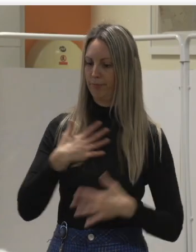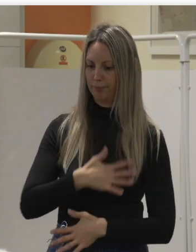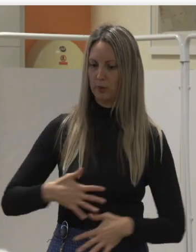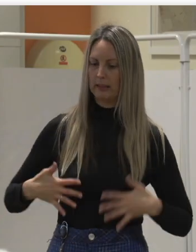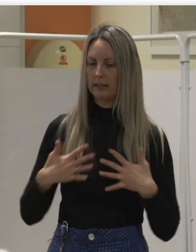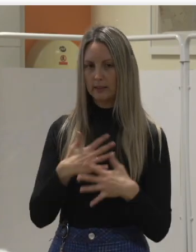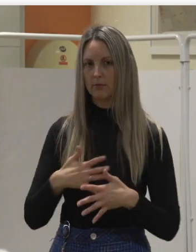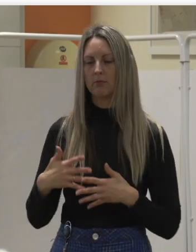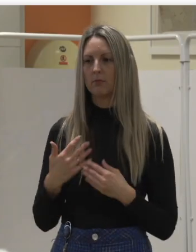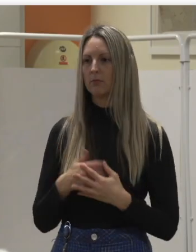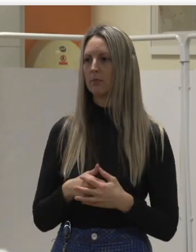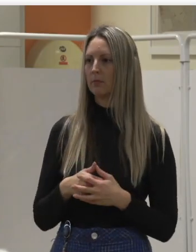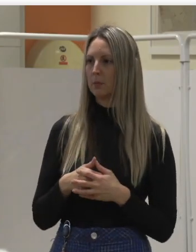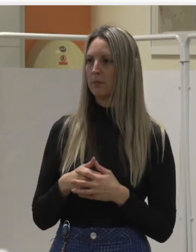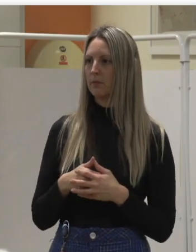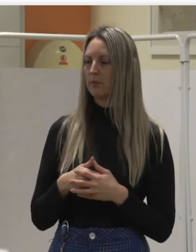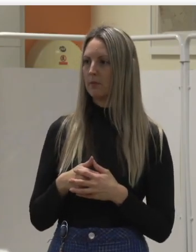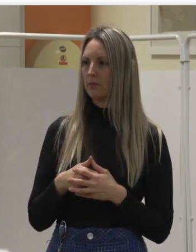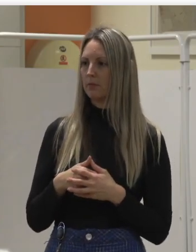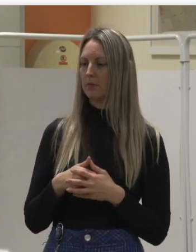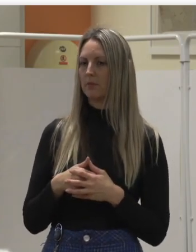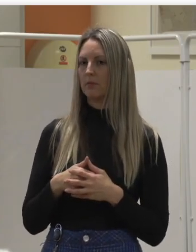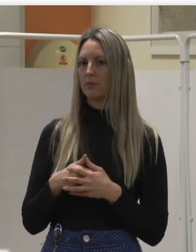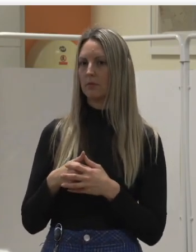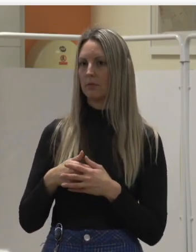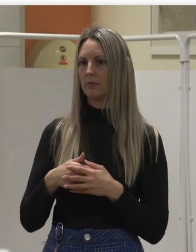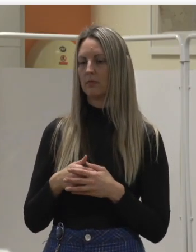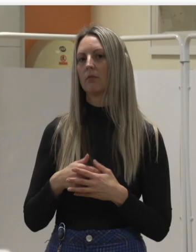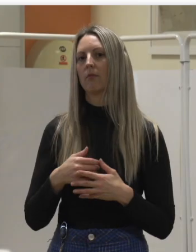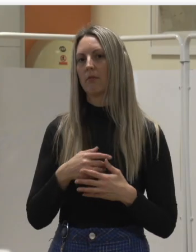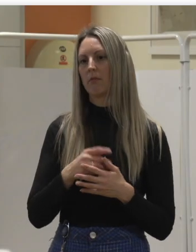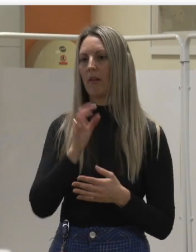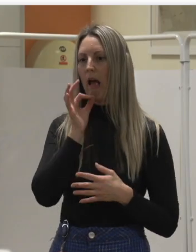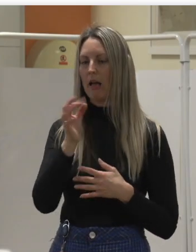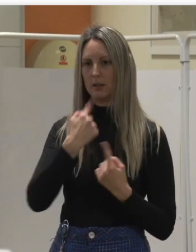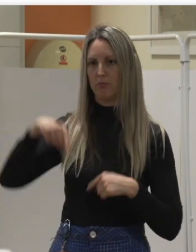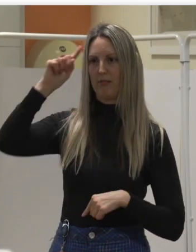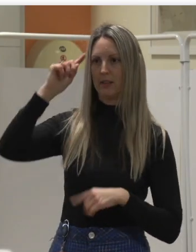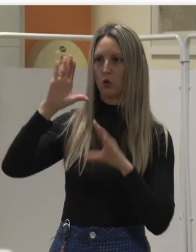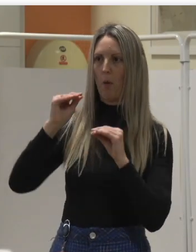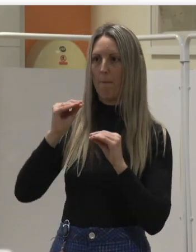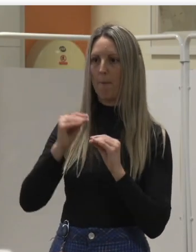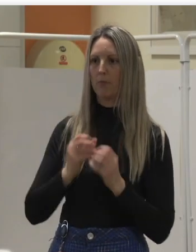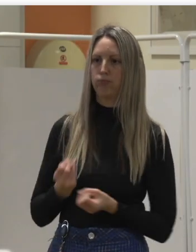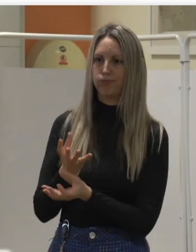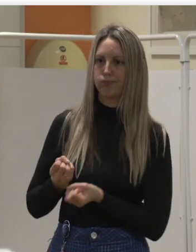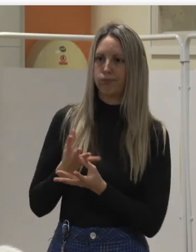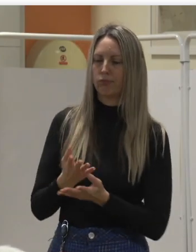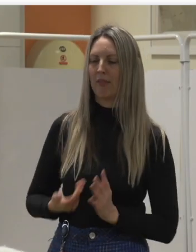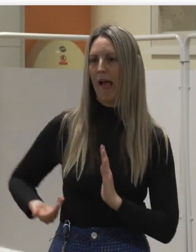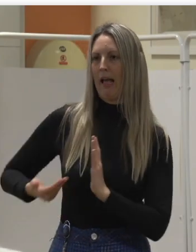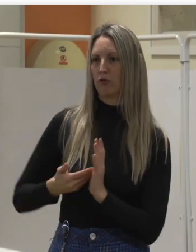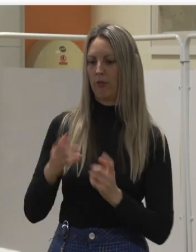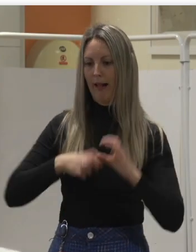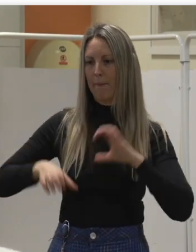hypothalamus saying that, yes, we had the response, stop producing extra chemicals now. And so that's a feedback mechanism. So